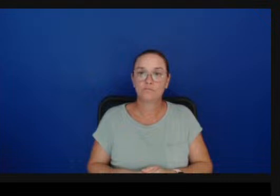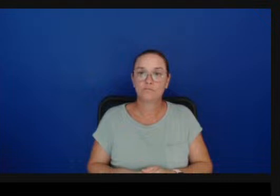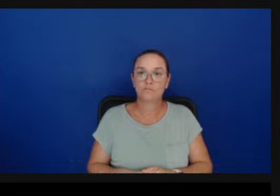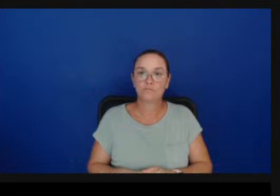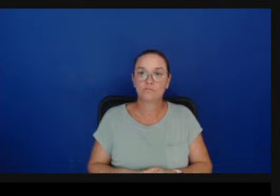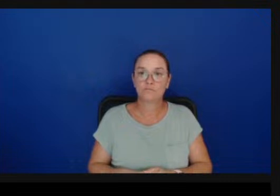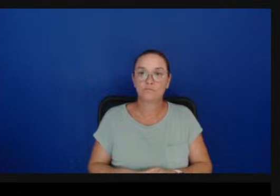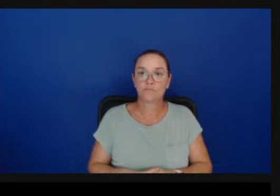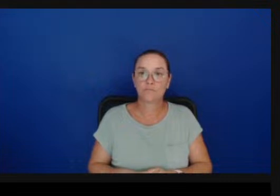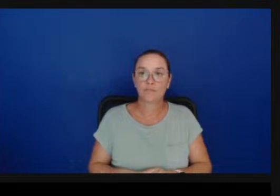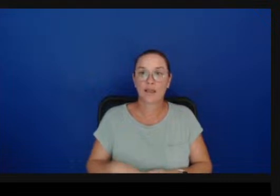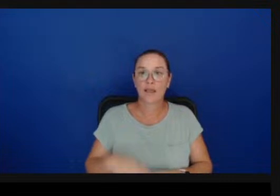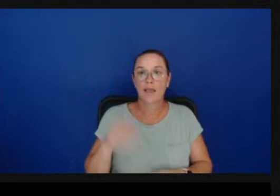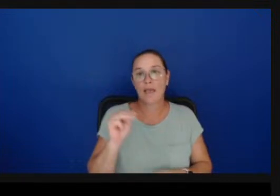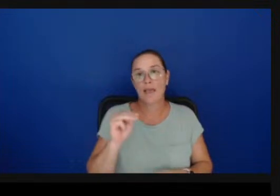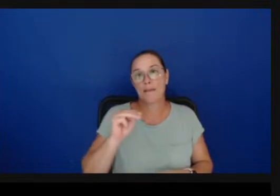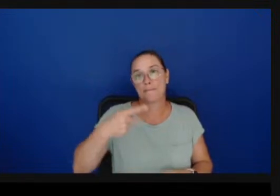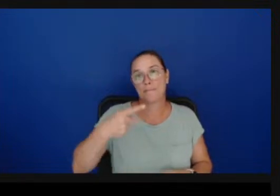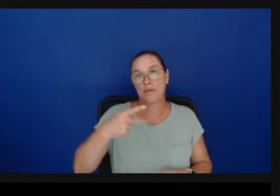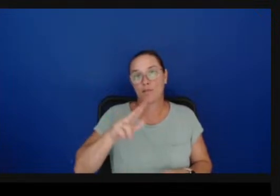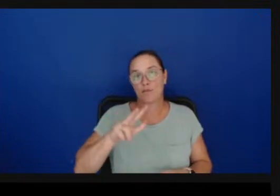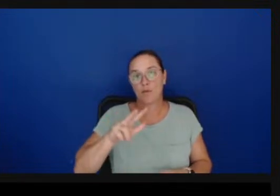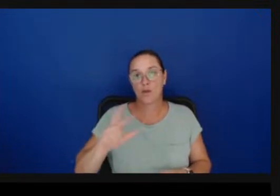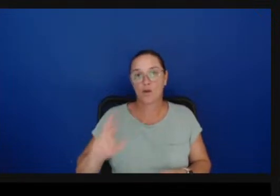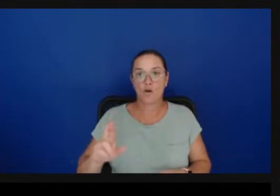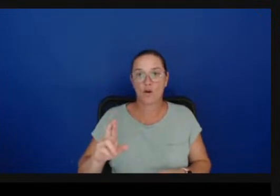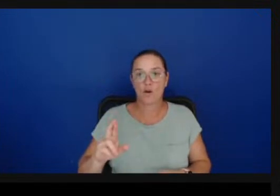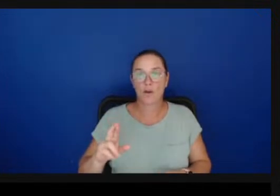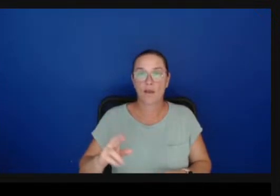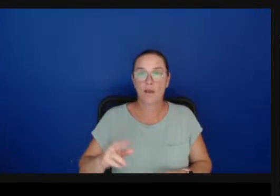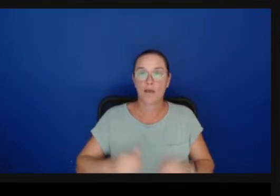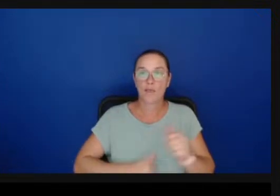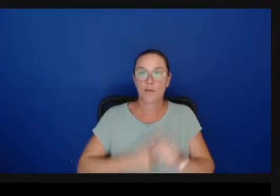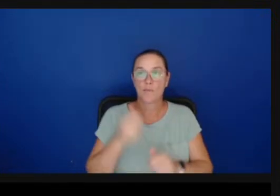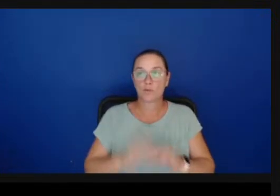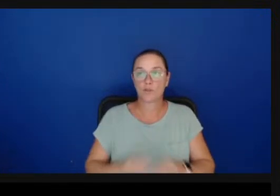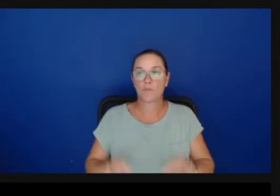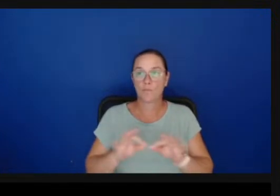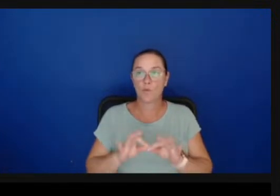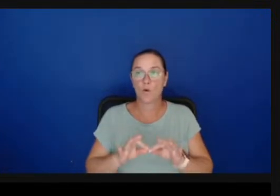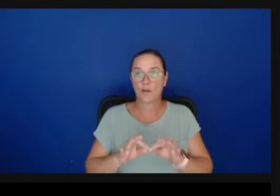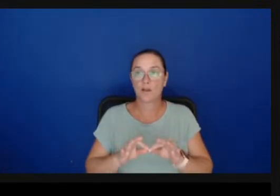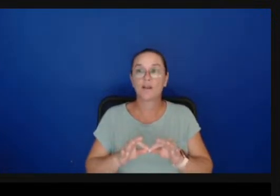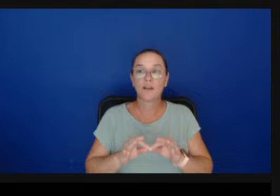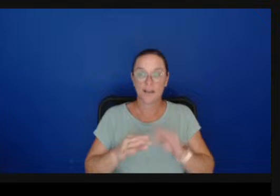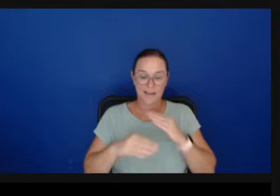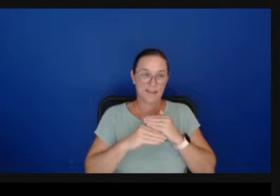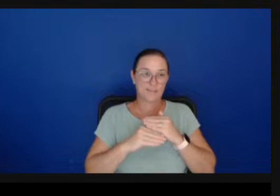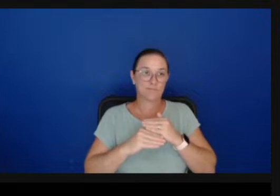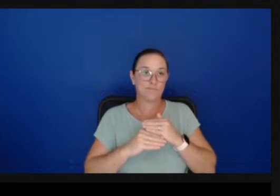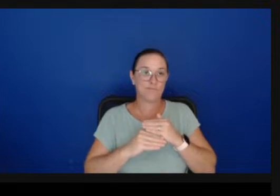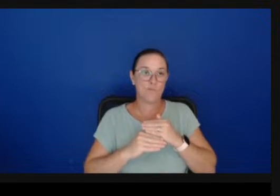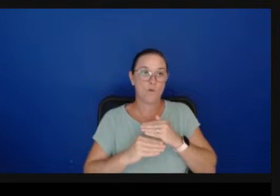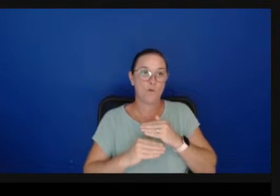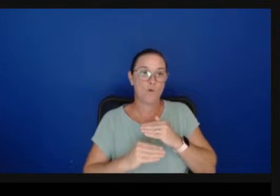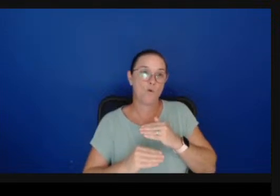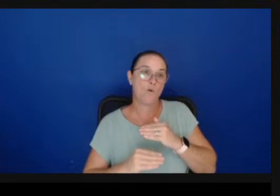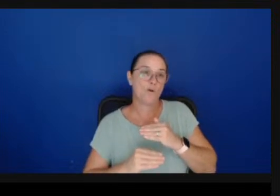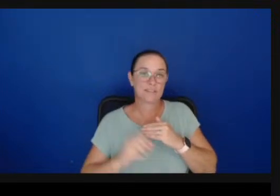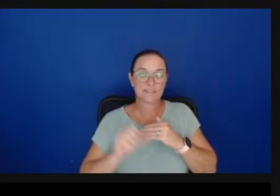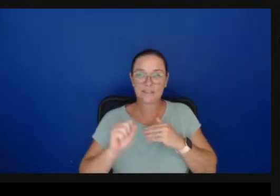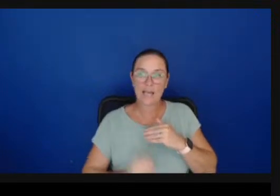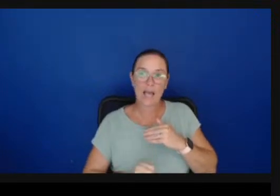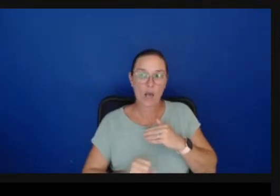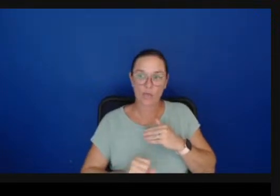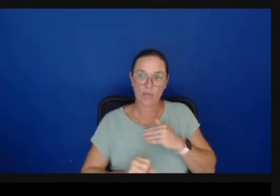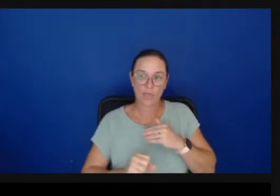So MP3R, and most important there is a north-south component. And it's moving to the south, and it does not look like it's stabilized or